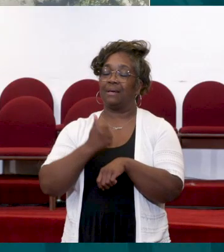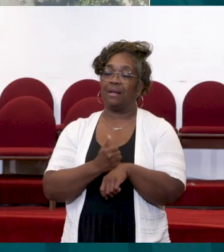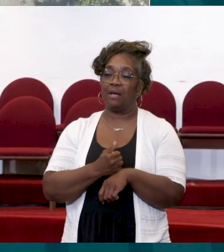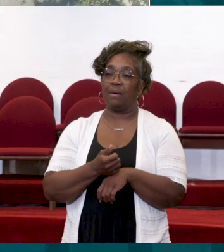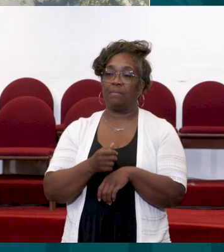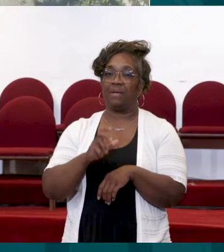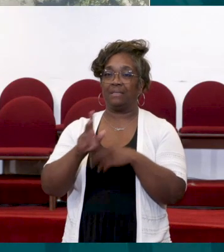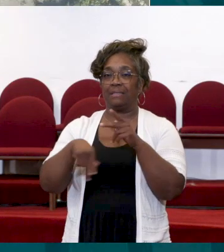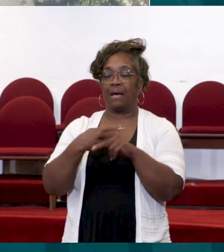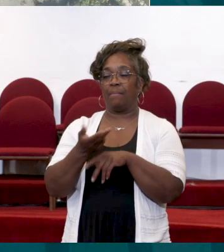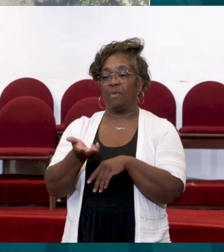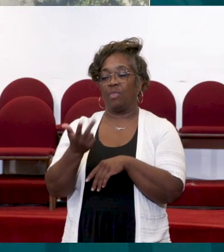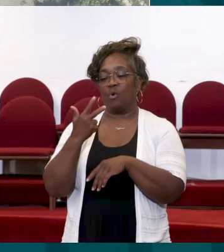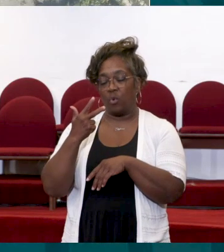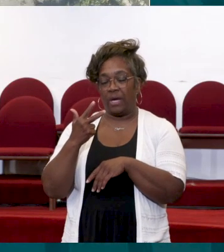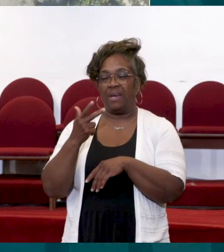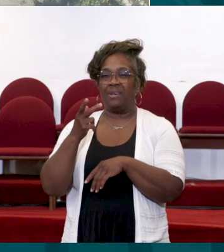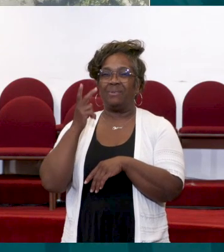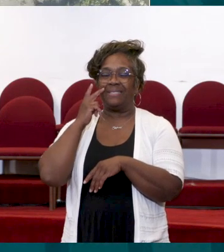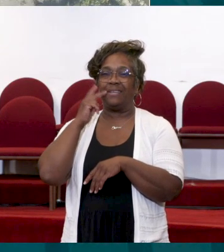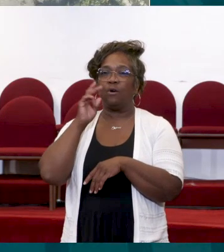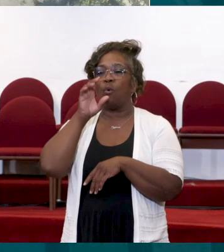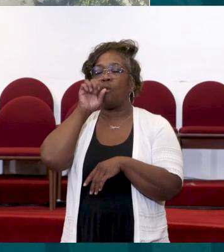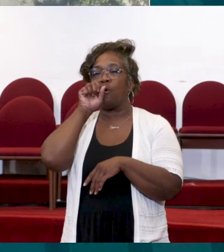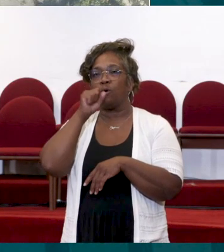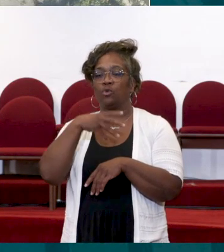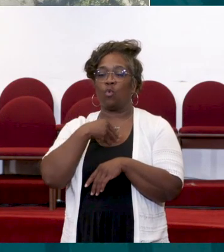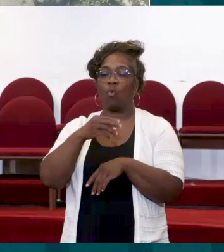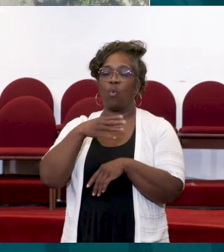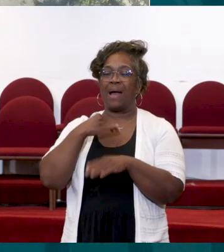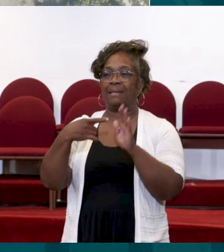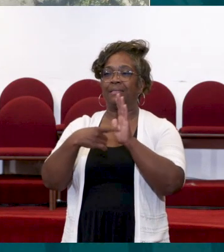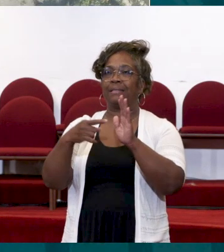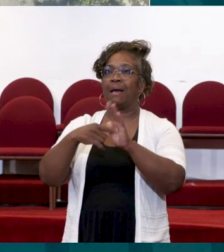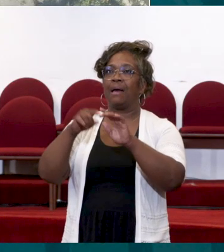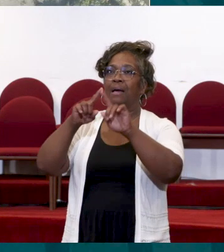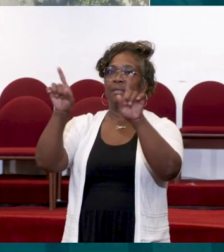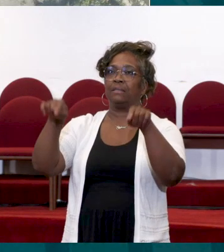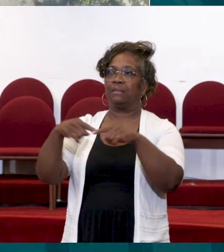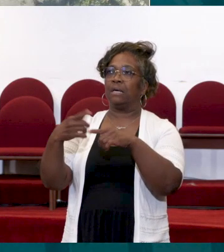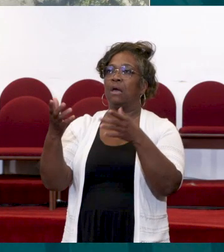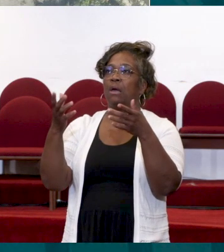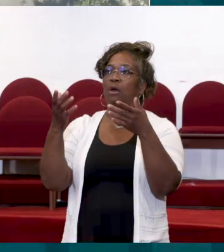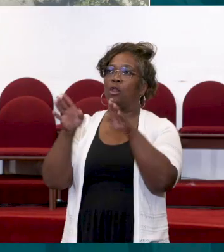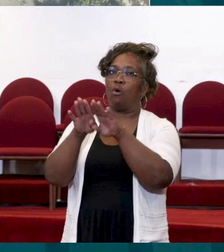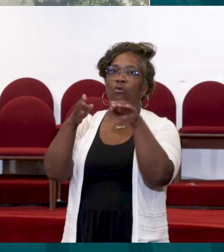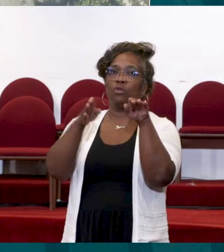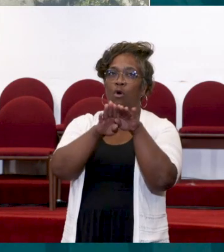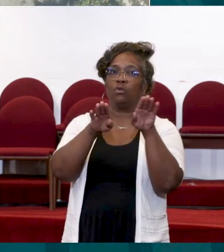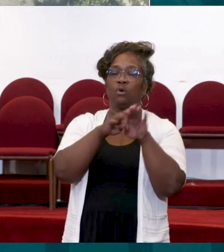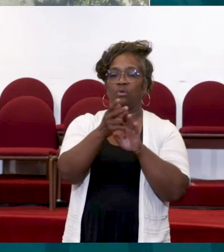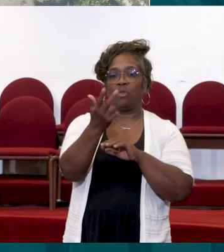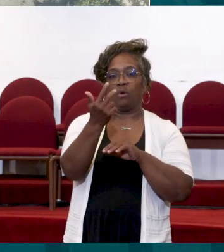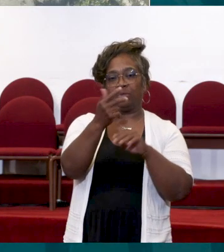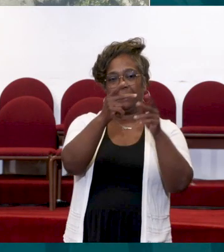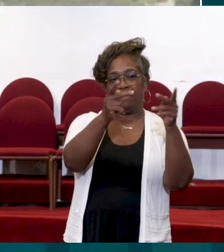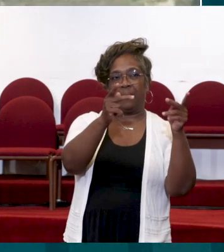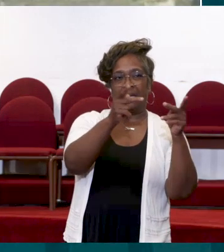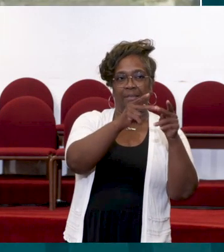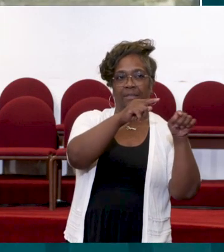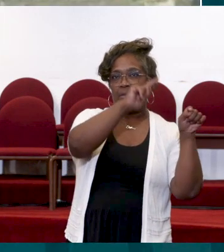basically the orange and white construction signs with road closed signs on them, all at the 13 entry points around the perimeter. Next